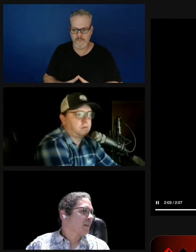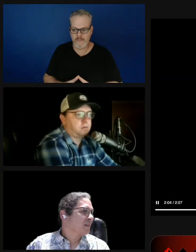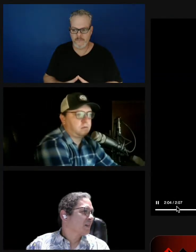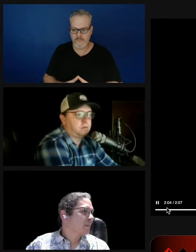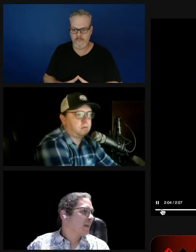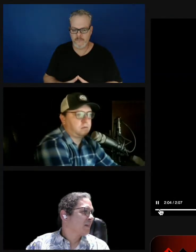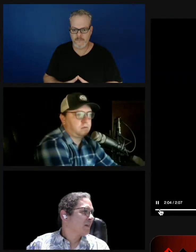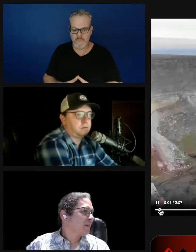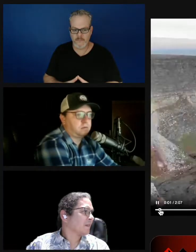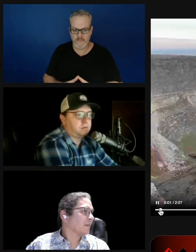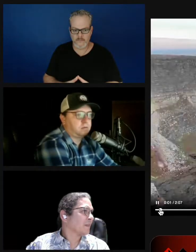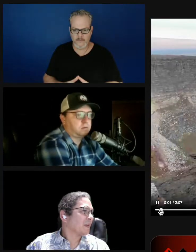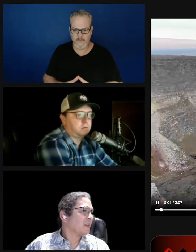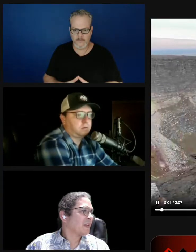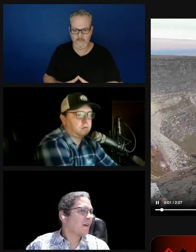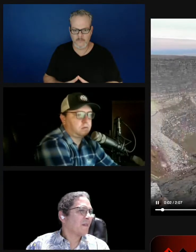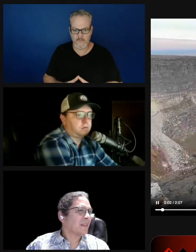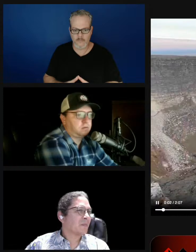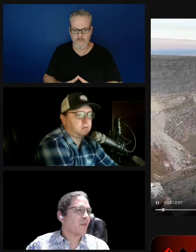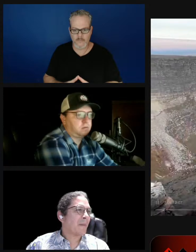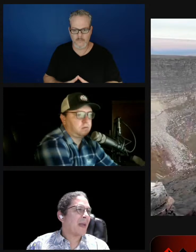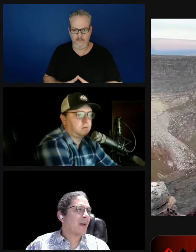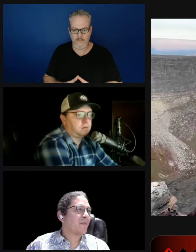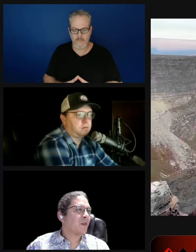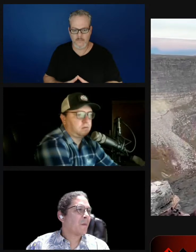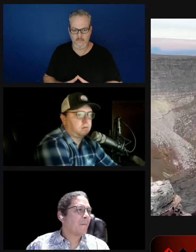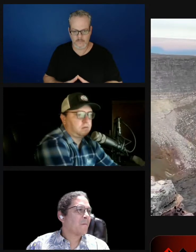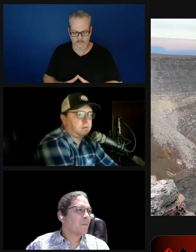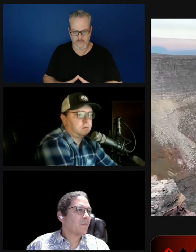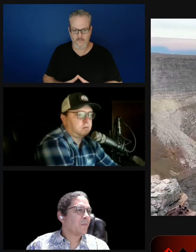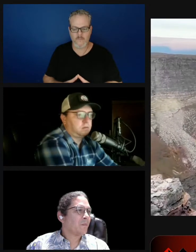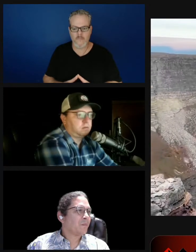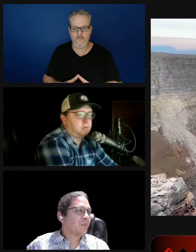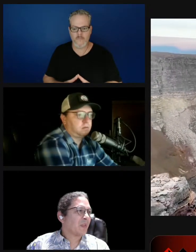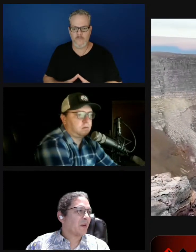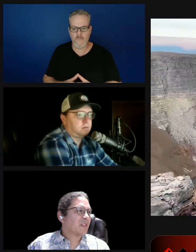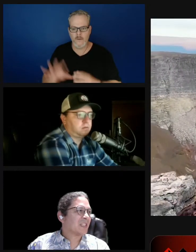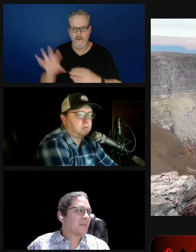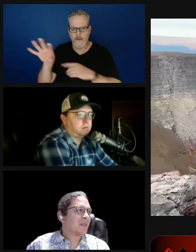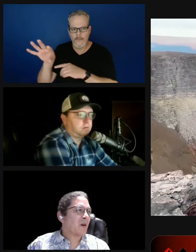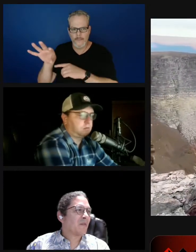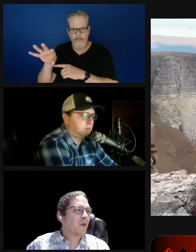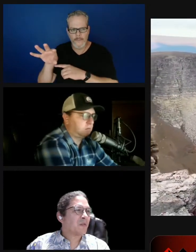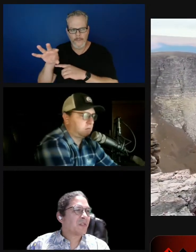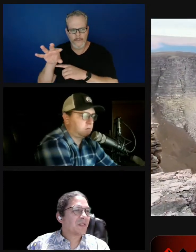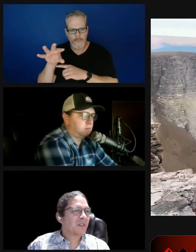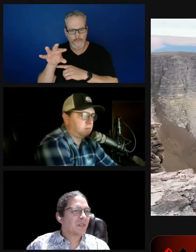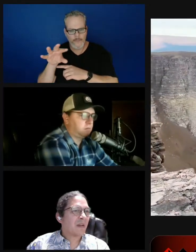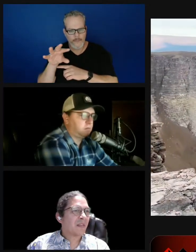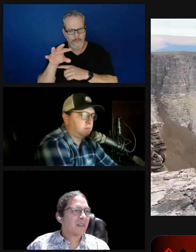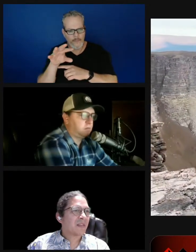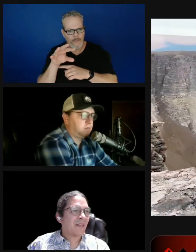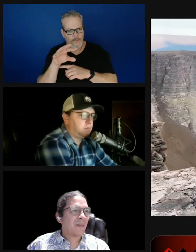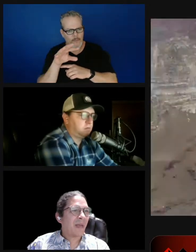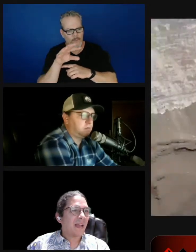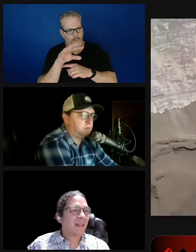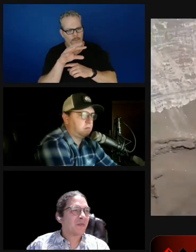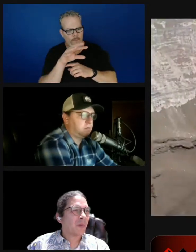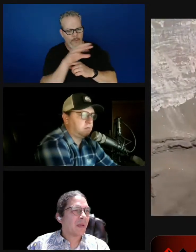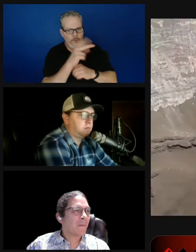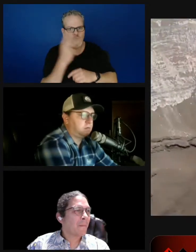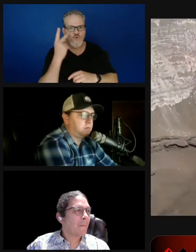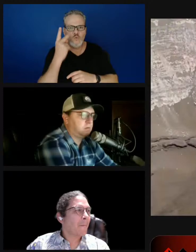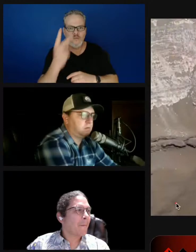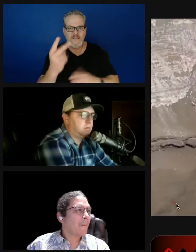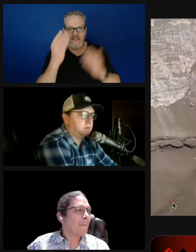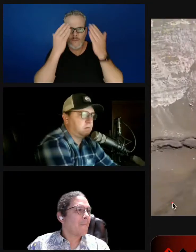And let this come back to the beginning here. That's more of that panorama view. There you see some of the dark flows surrounding this lava pad that's